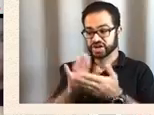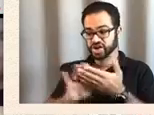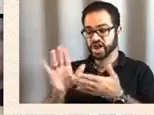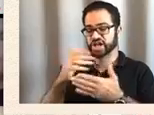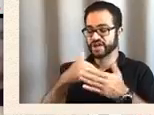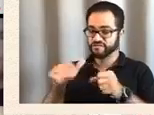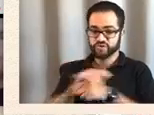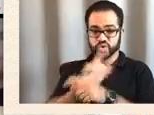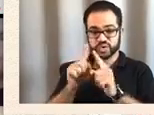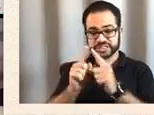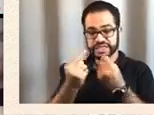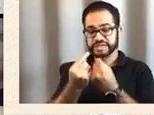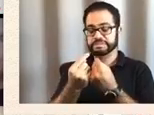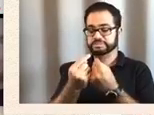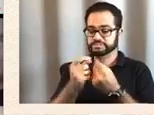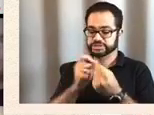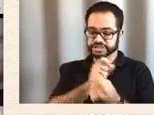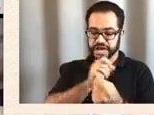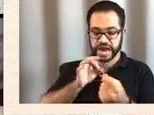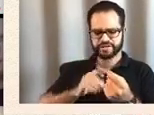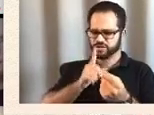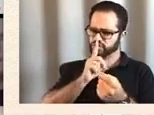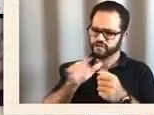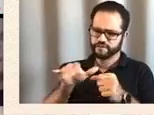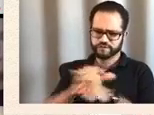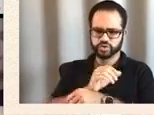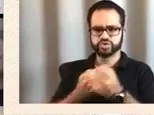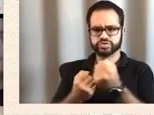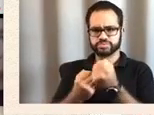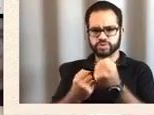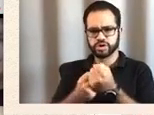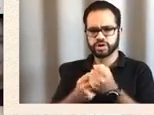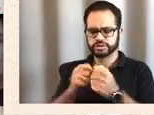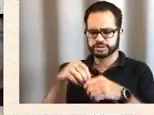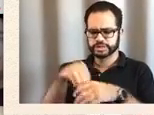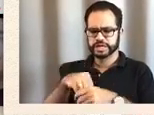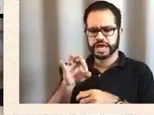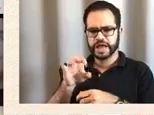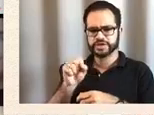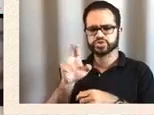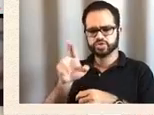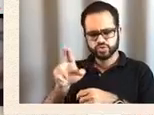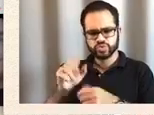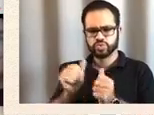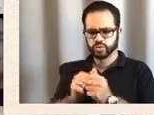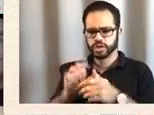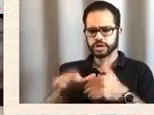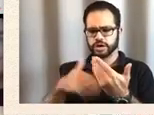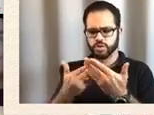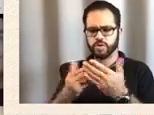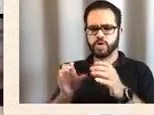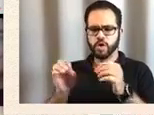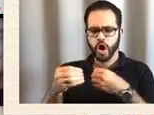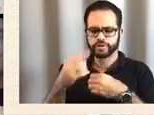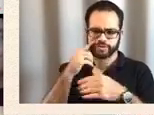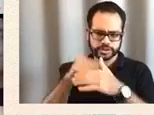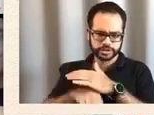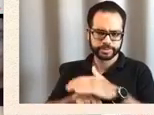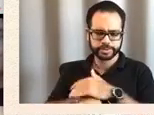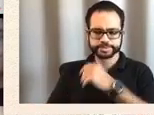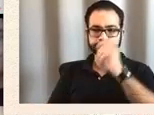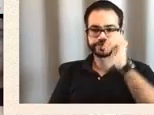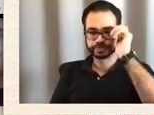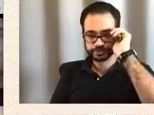very supported at Florida State and with the Office of Accessibility Services. Yeah, I think our